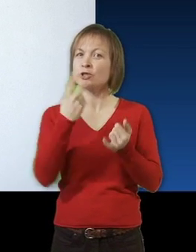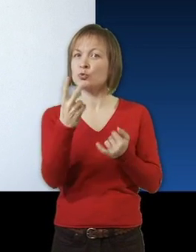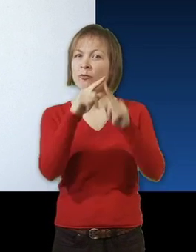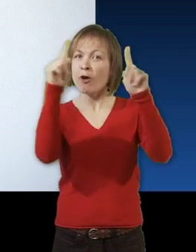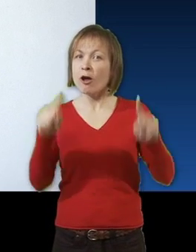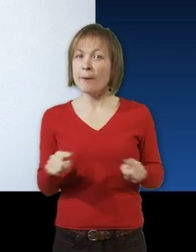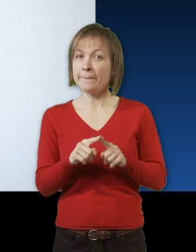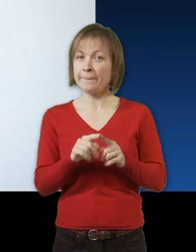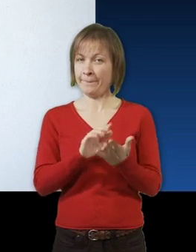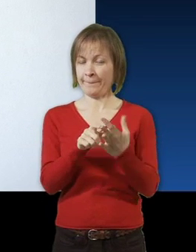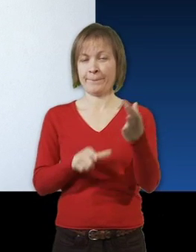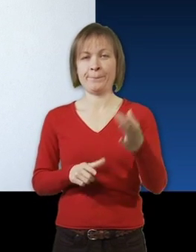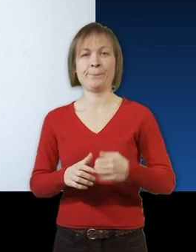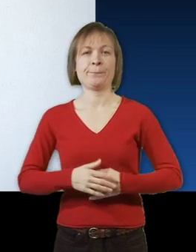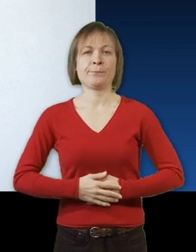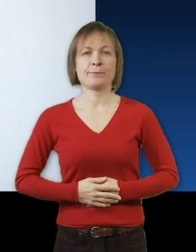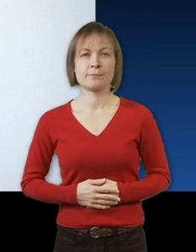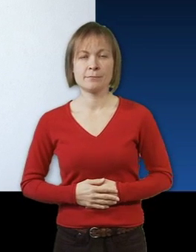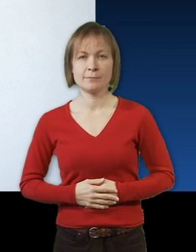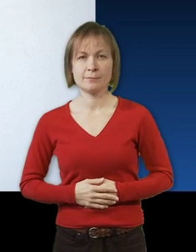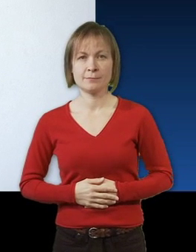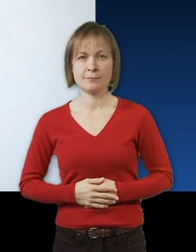also called an HCS2 form.